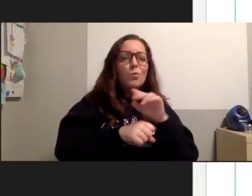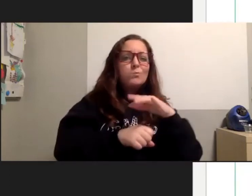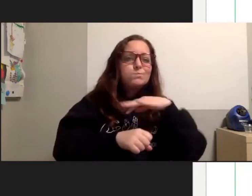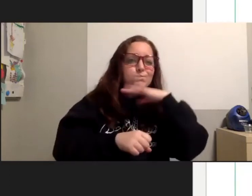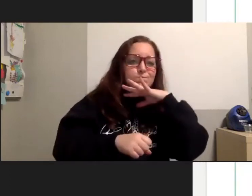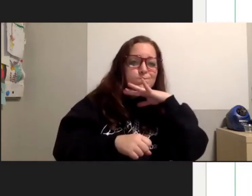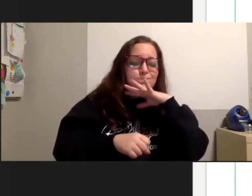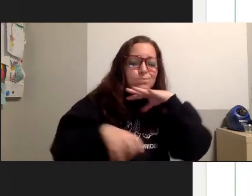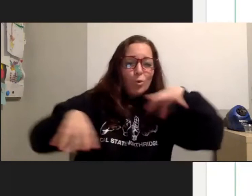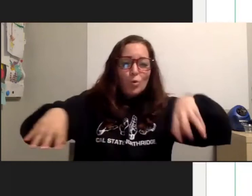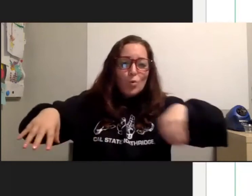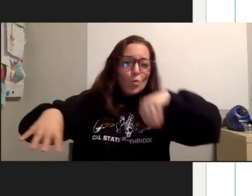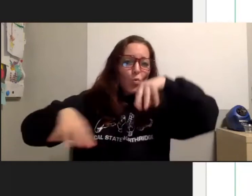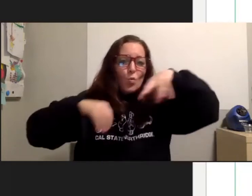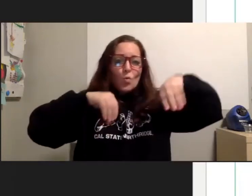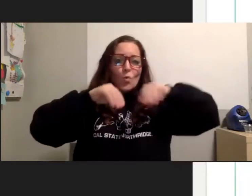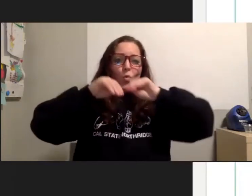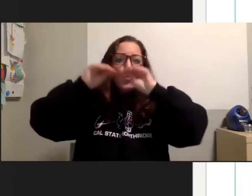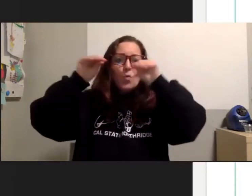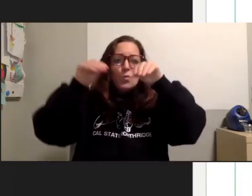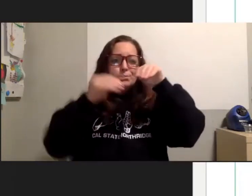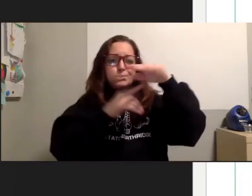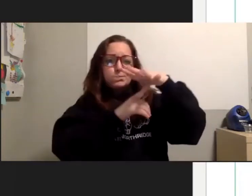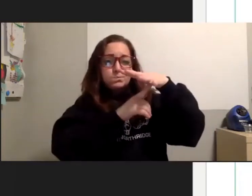from the soil.